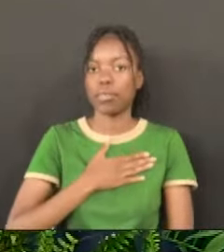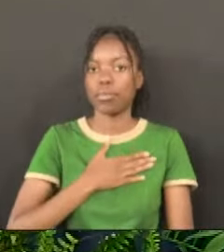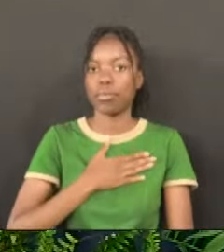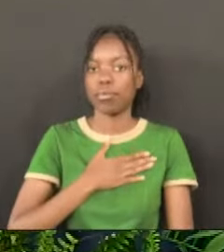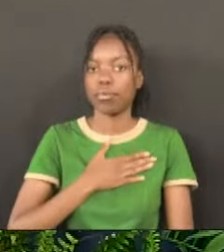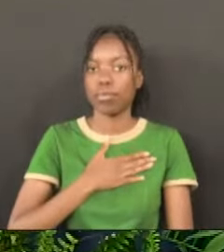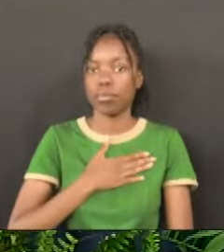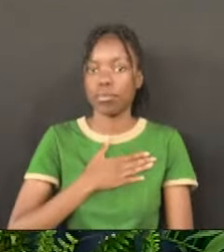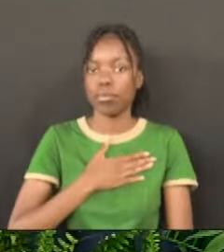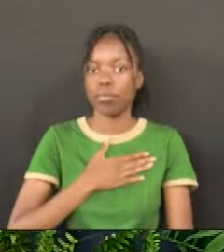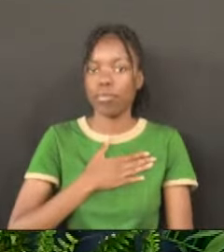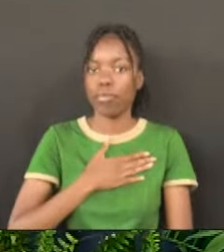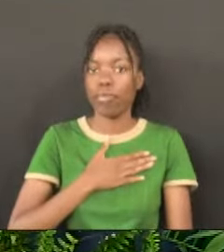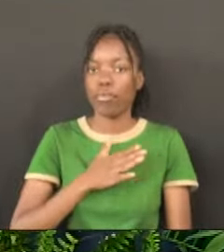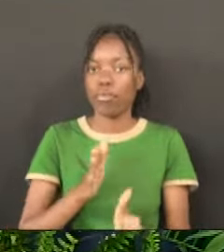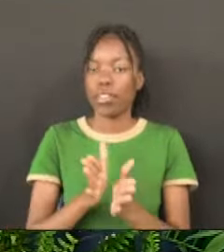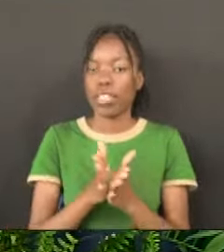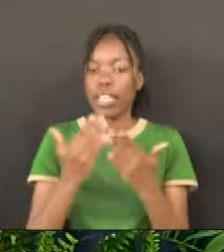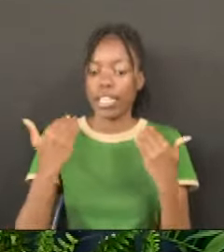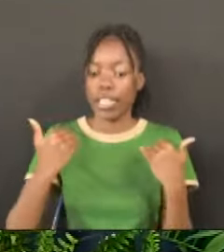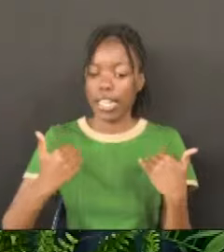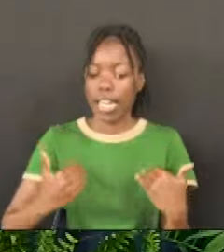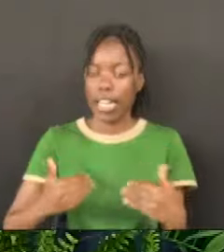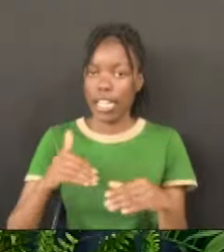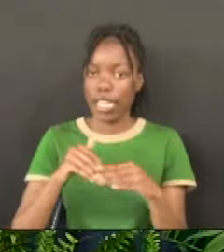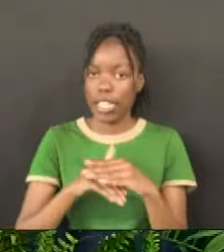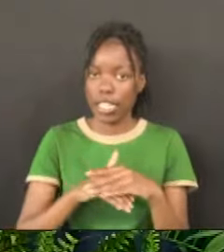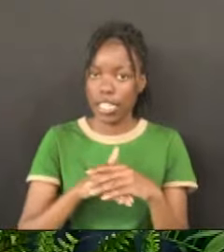and I in you.